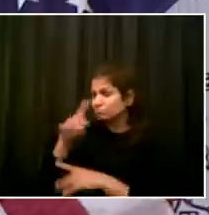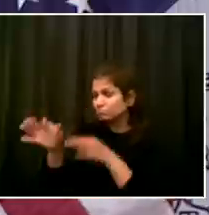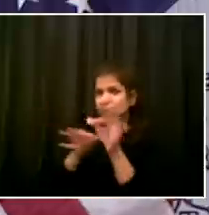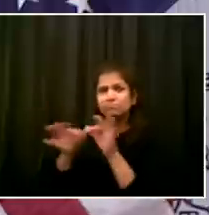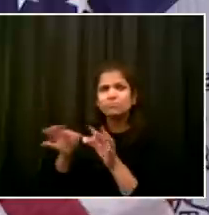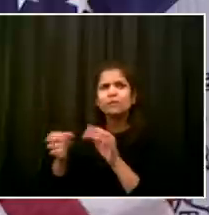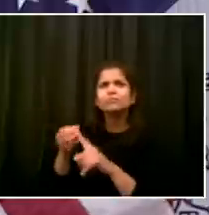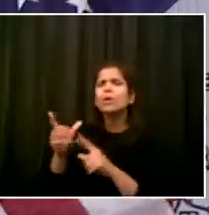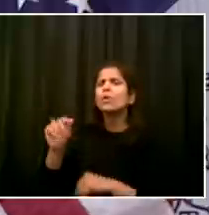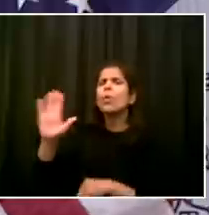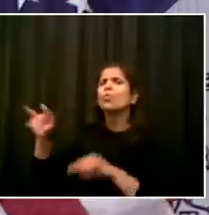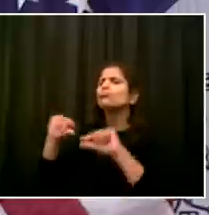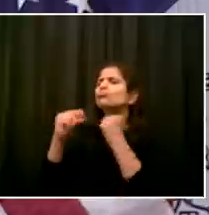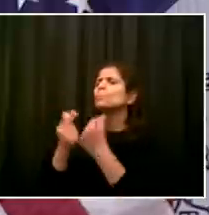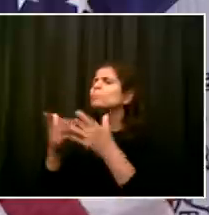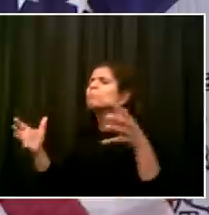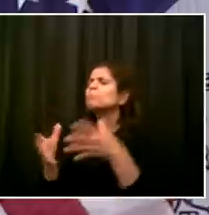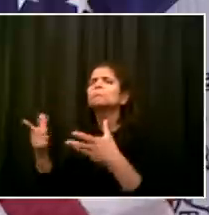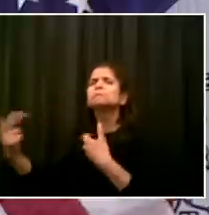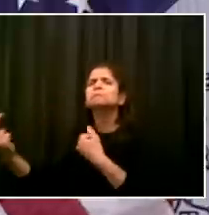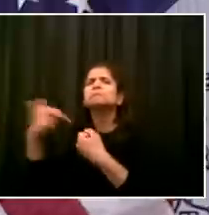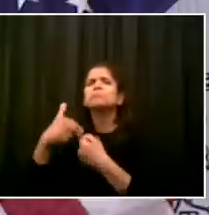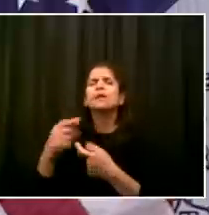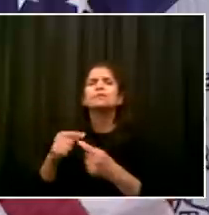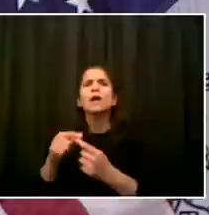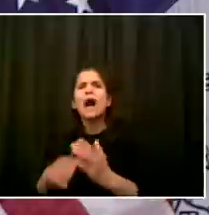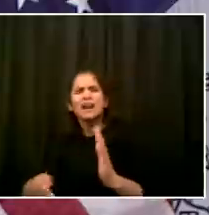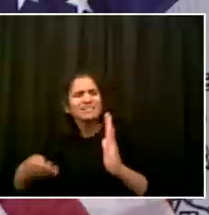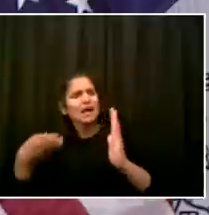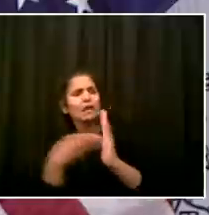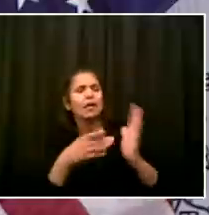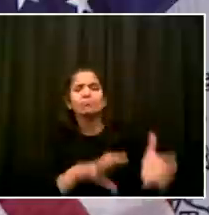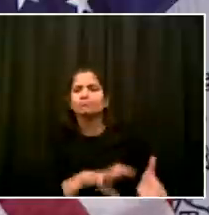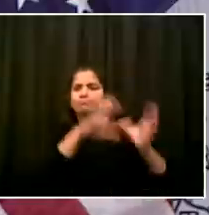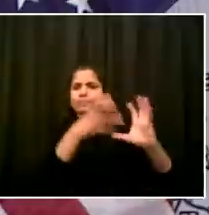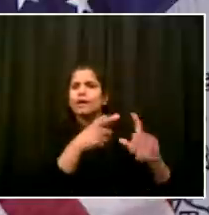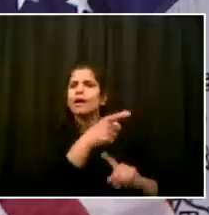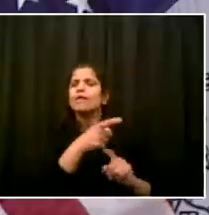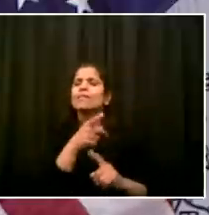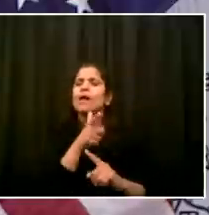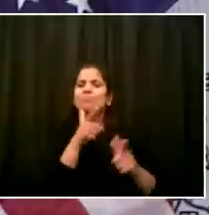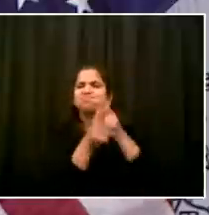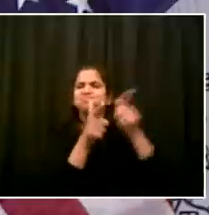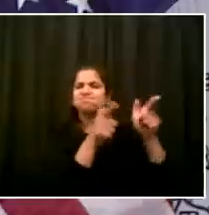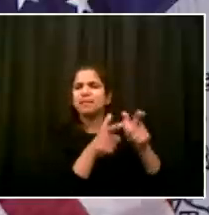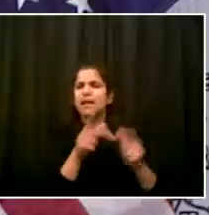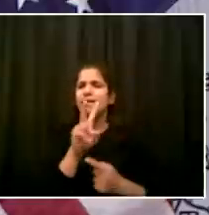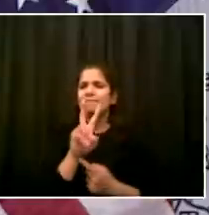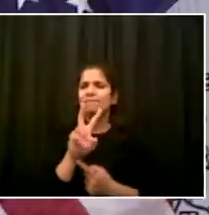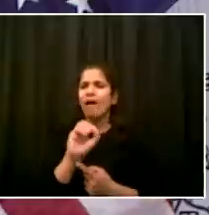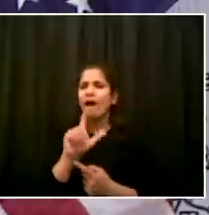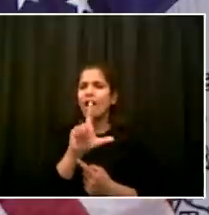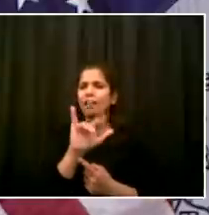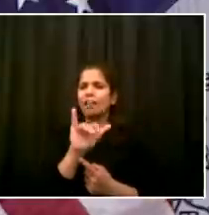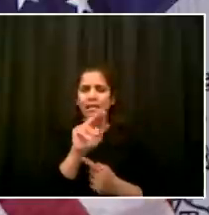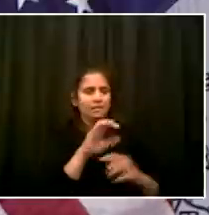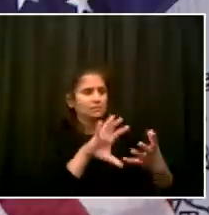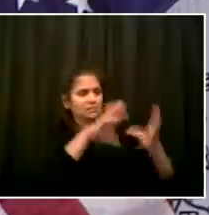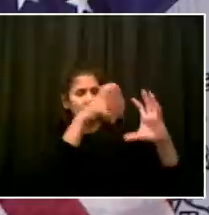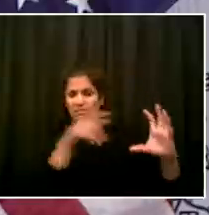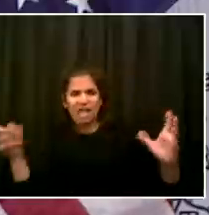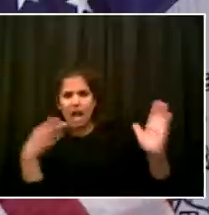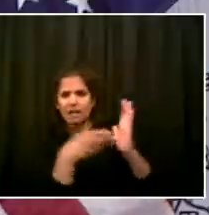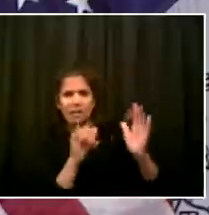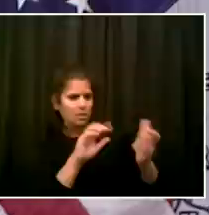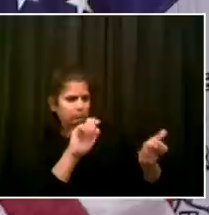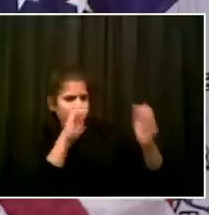to feel like at the neighborhood level as well. Commissioner Shea first. Yep, good. Good morning, everyone. Happy Memorial Day weekend to everyone